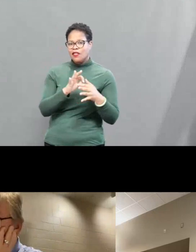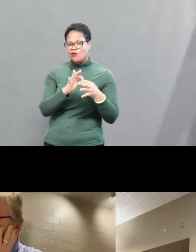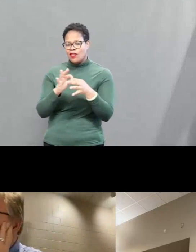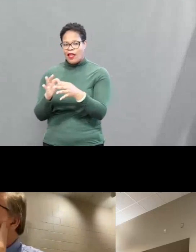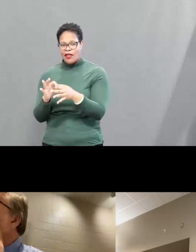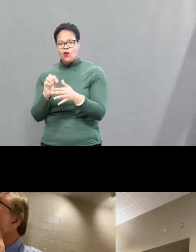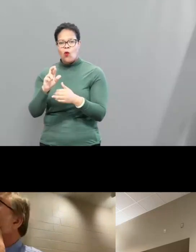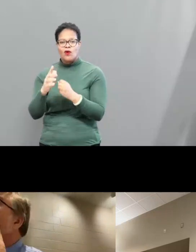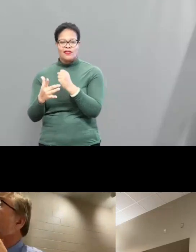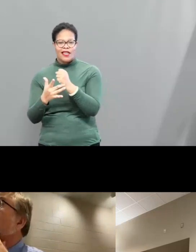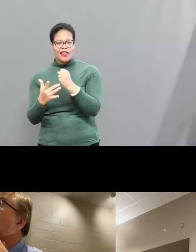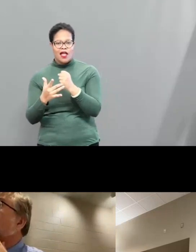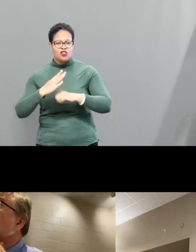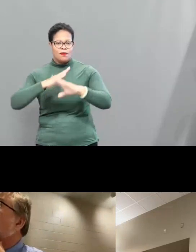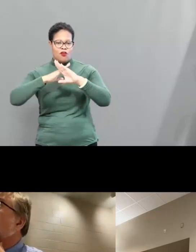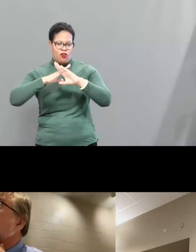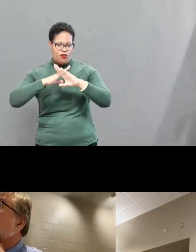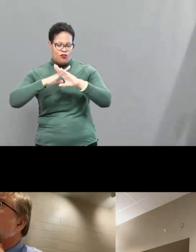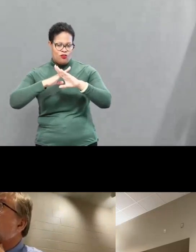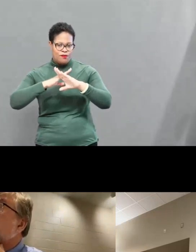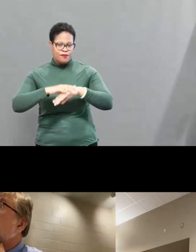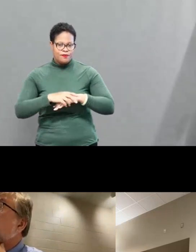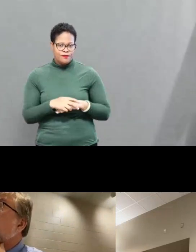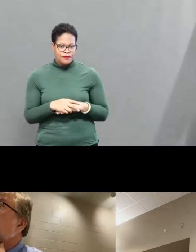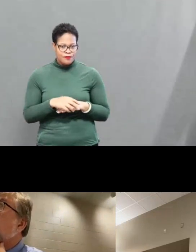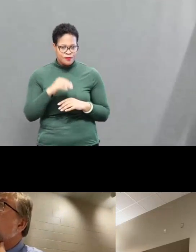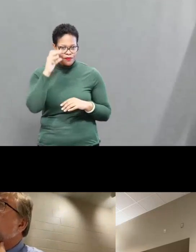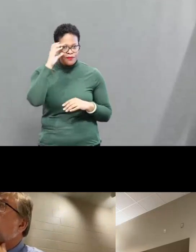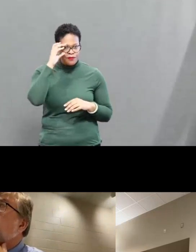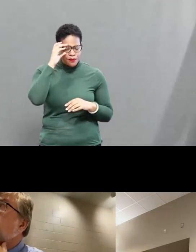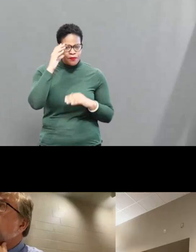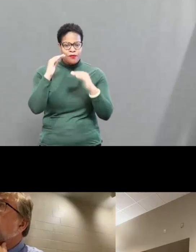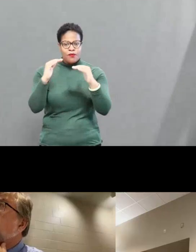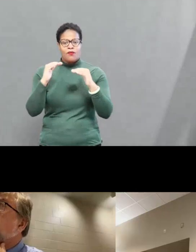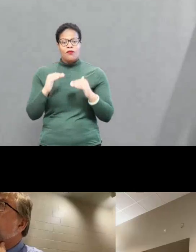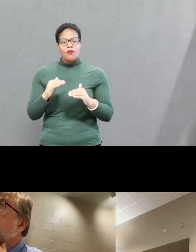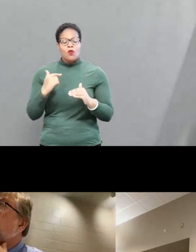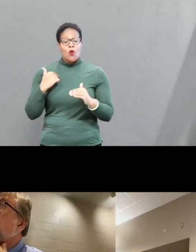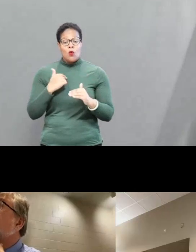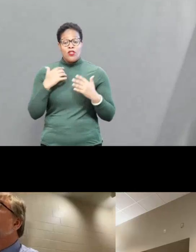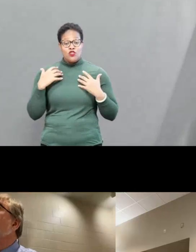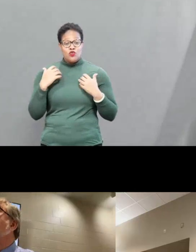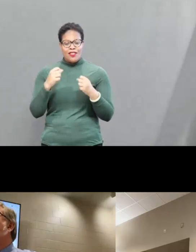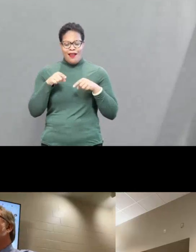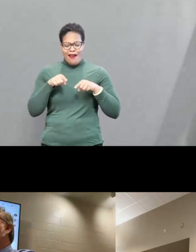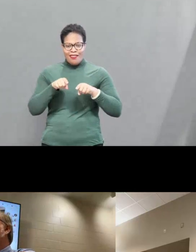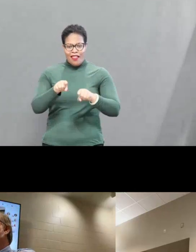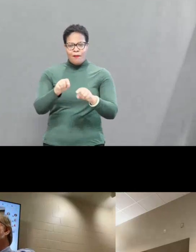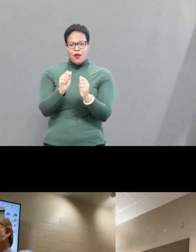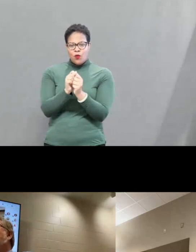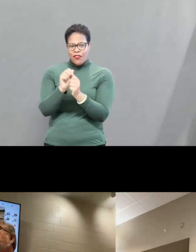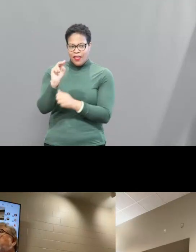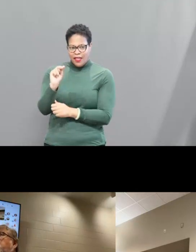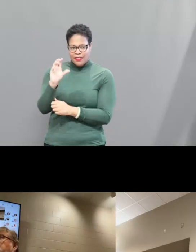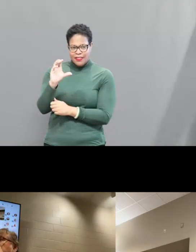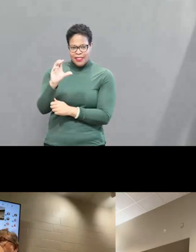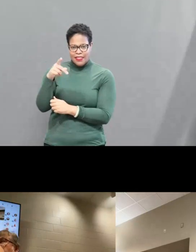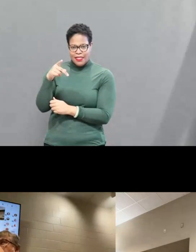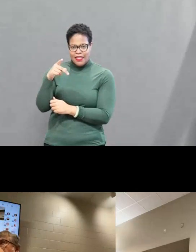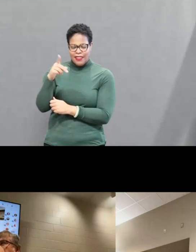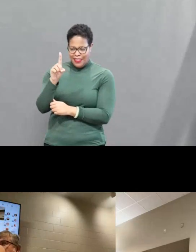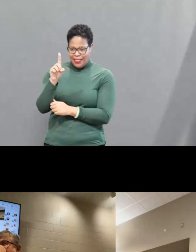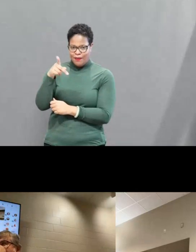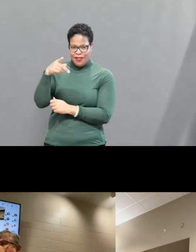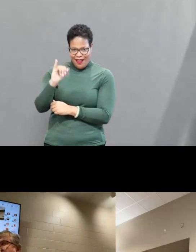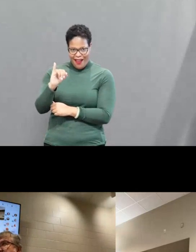disability-related or technology barriers. We strengthened the alignment with NCDPI